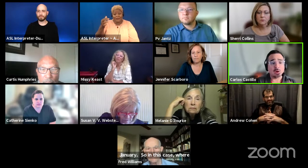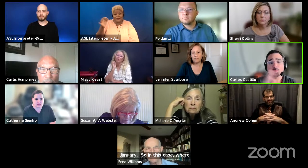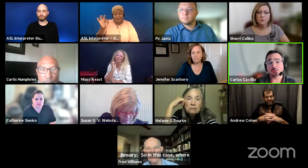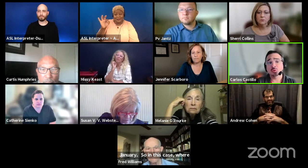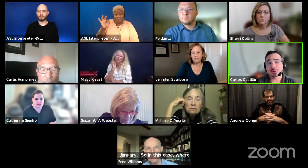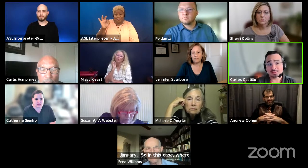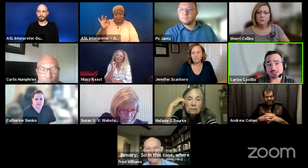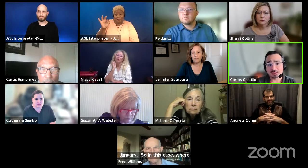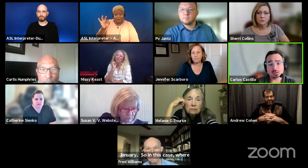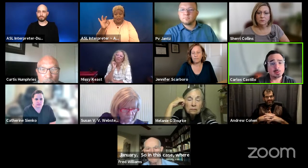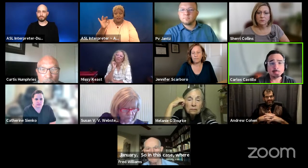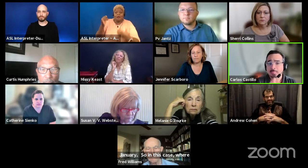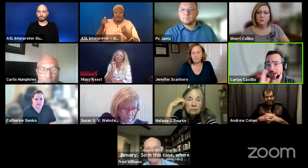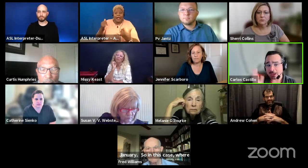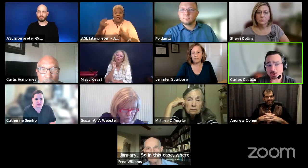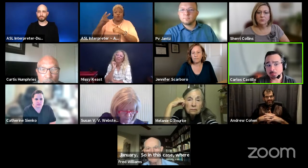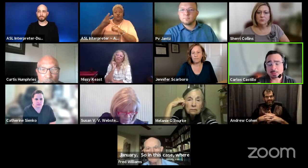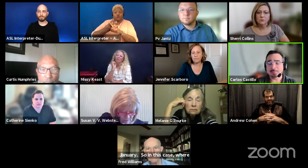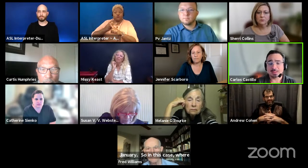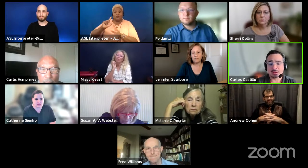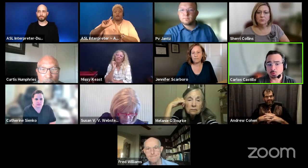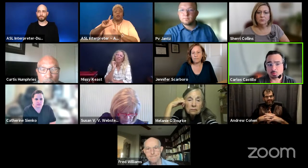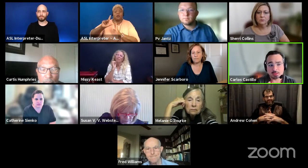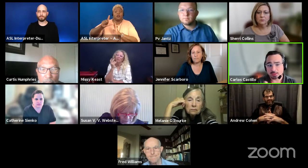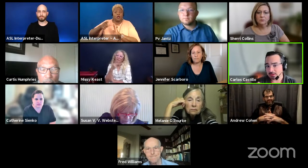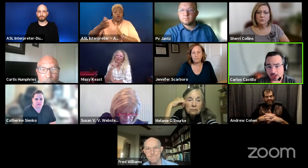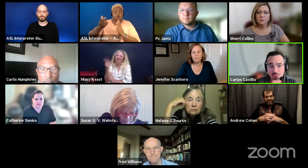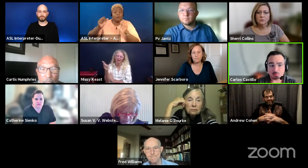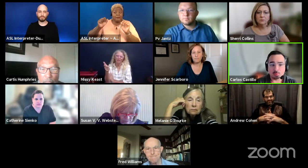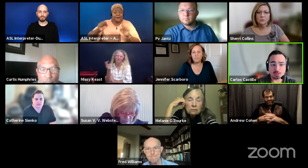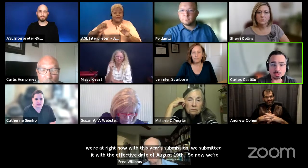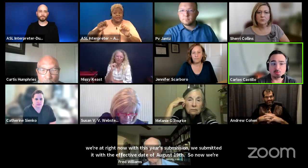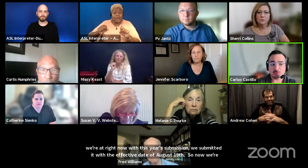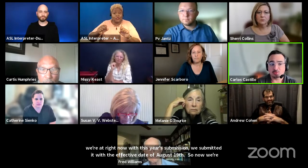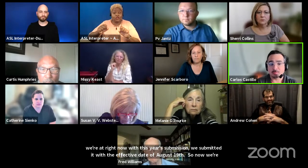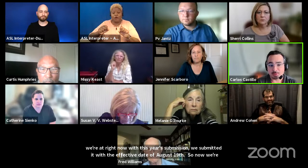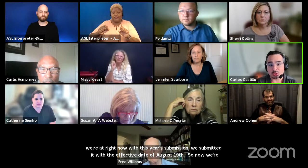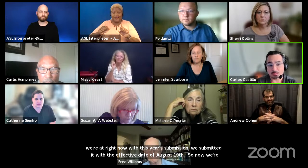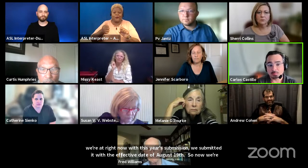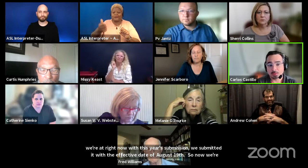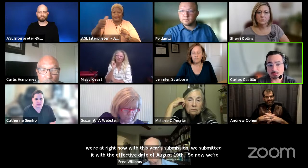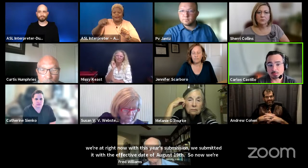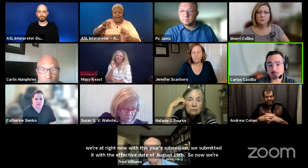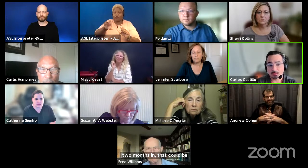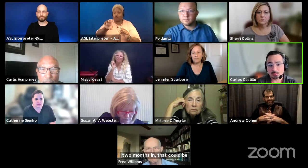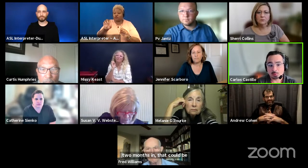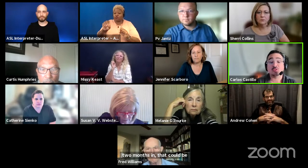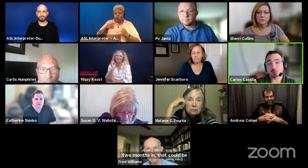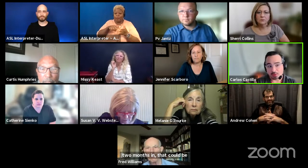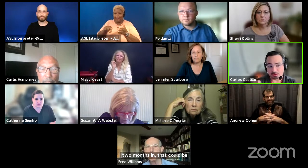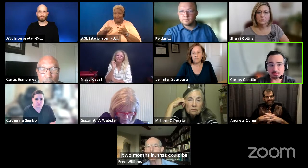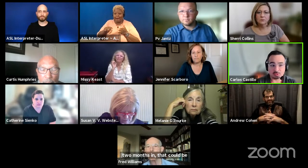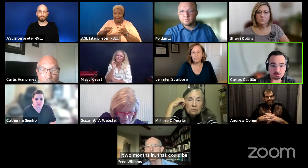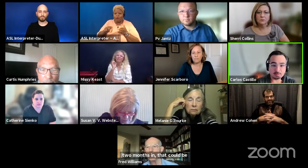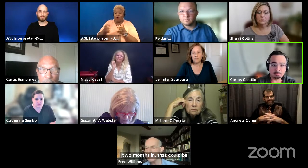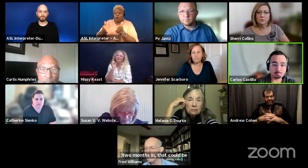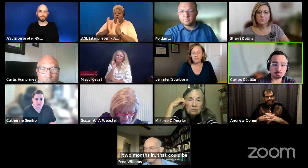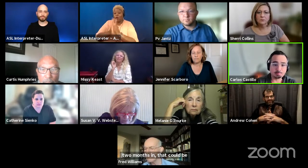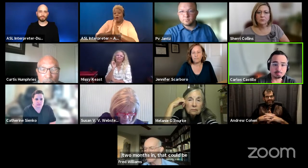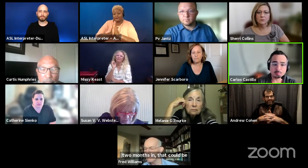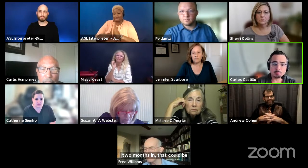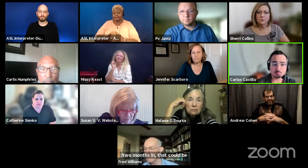So now we're 2 months in. That could be potential where they deny any retro submission or retro request, I should